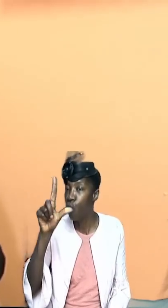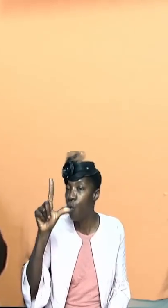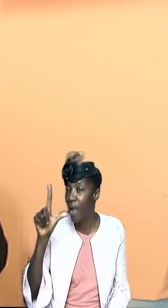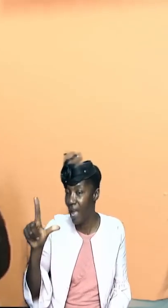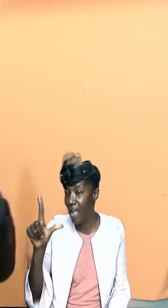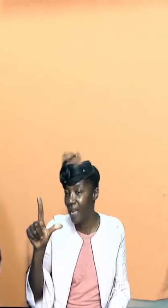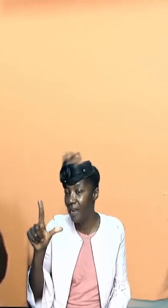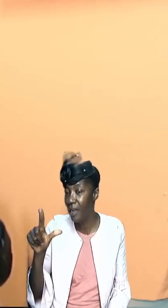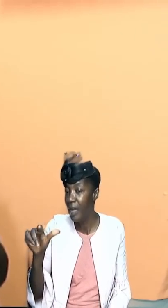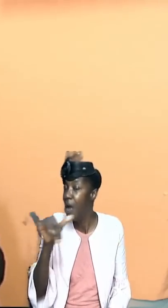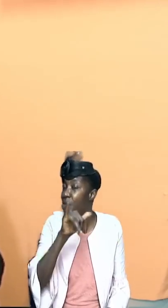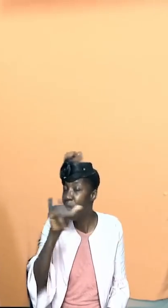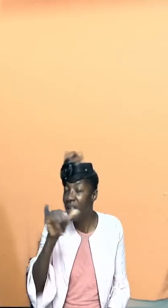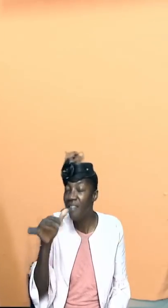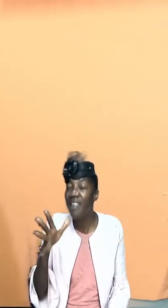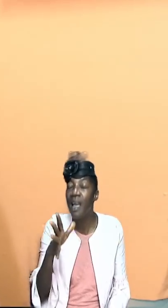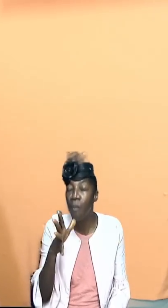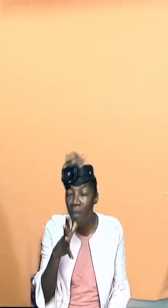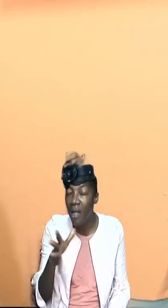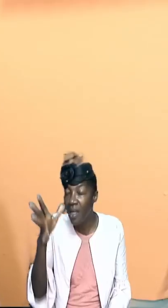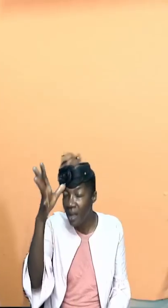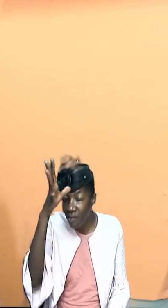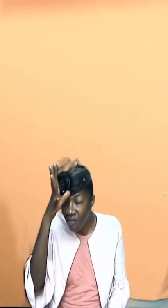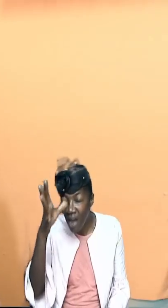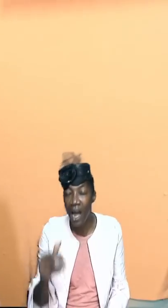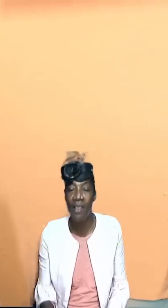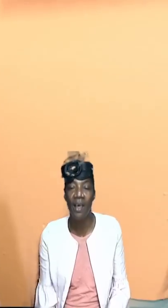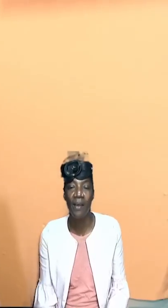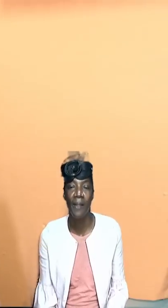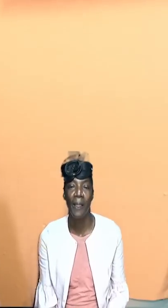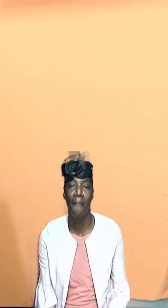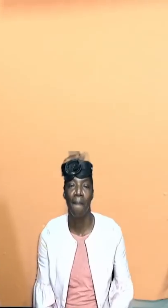and so from the same mother and same father,